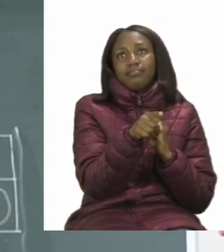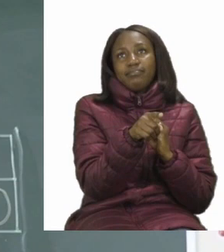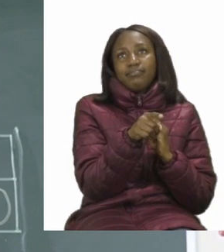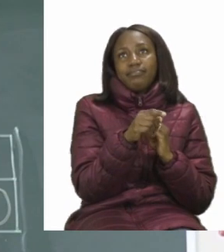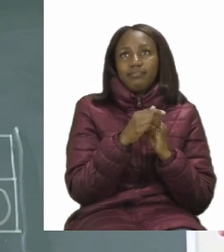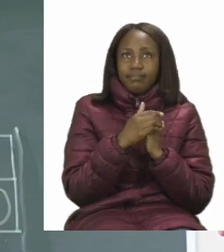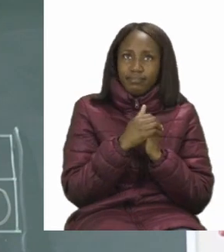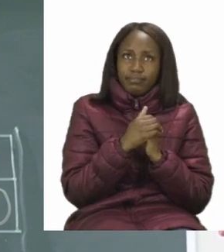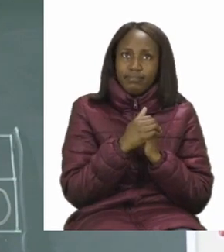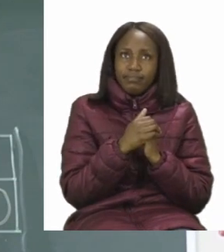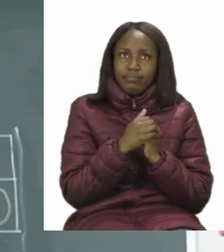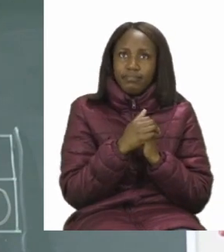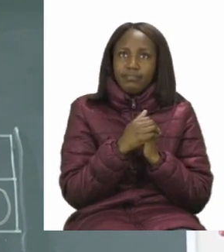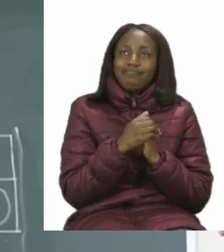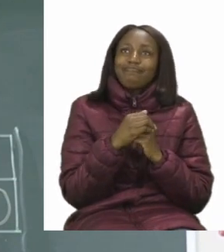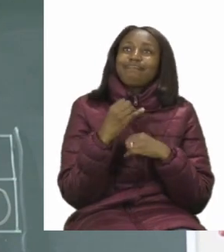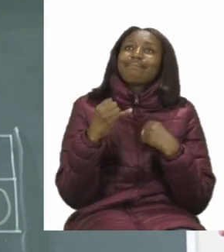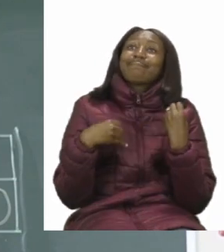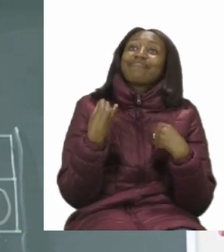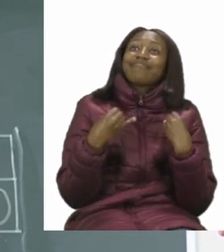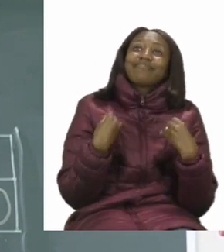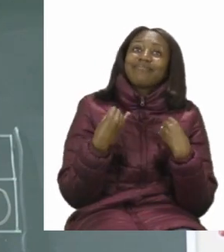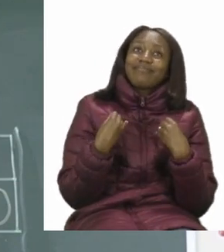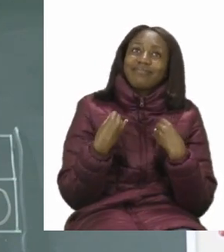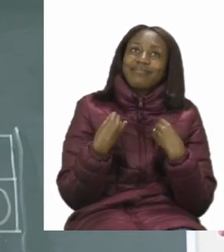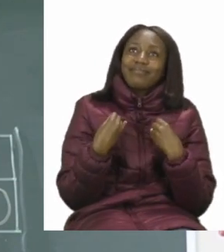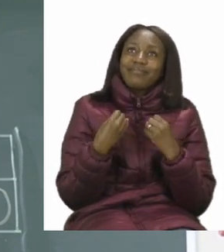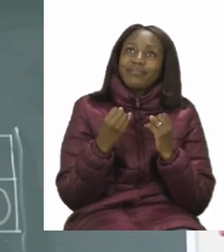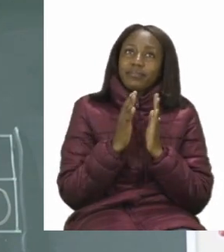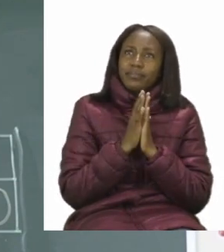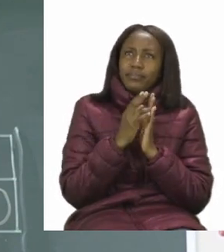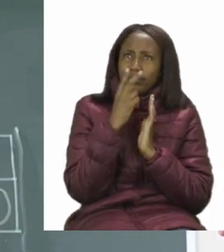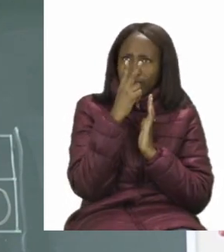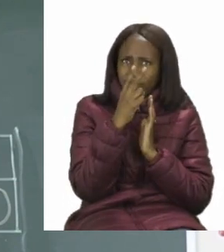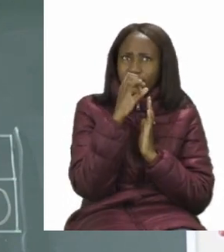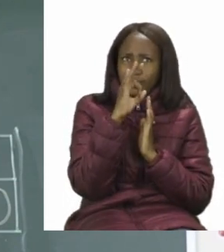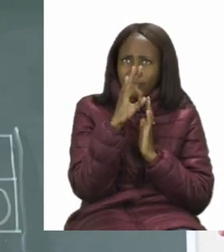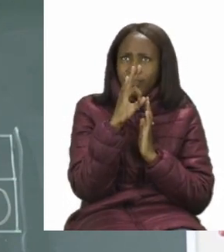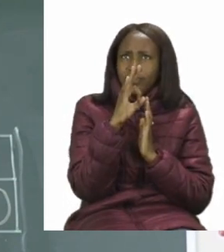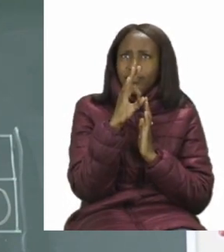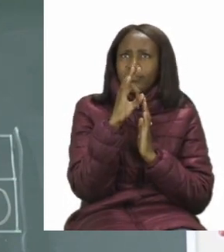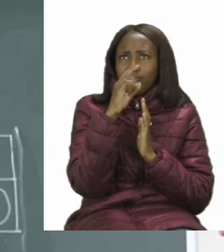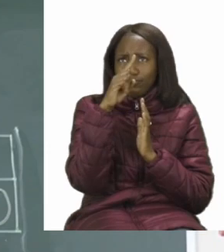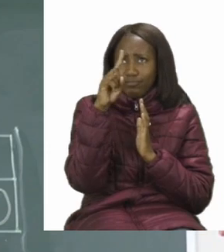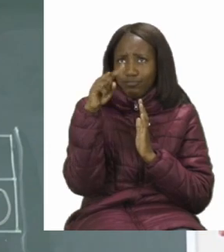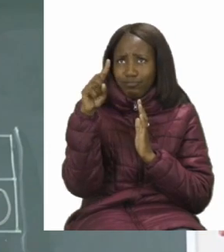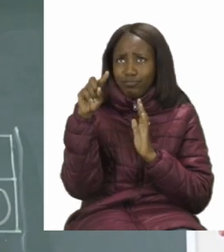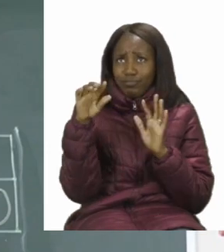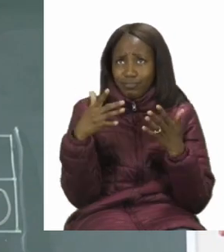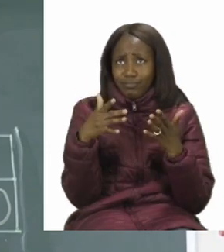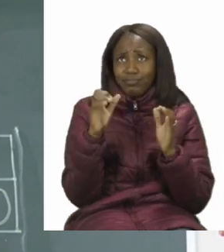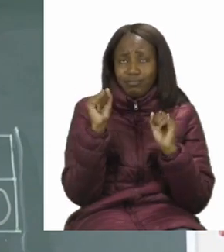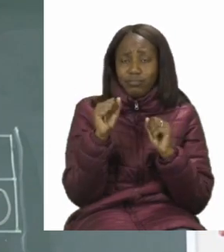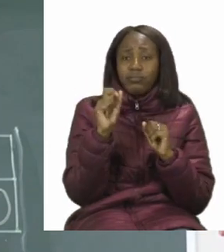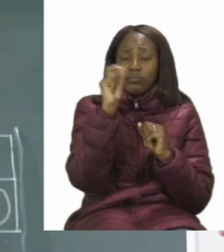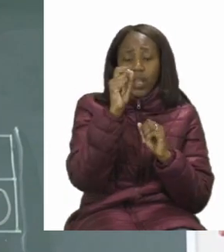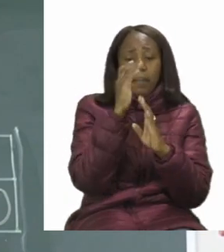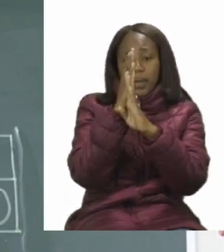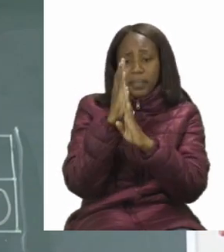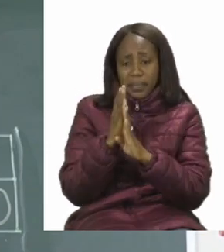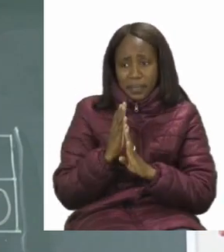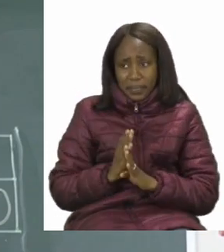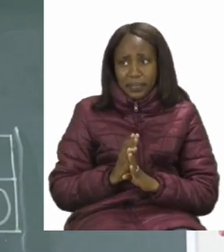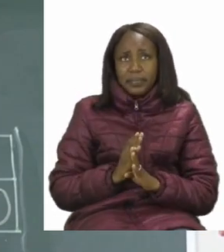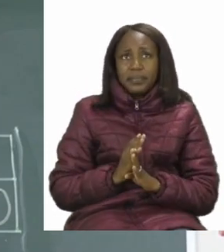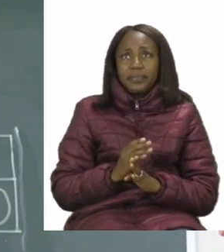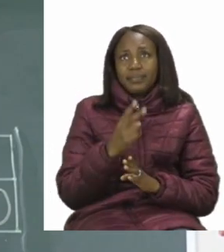bottom. Have fun with this one, and you can check your work by trying to do the whole times table in order. I will